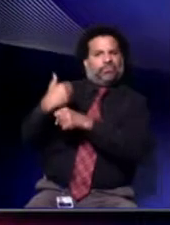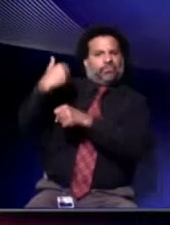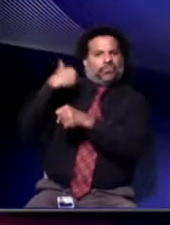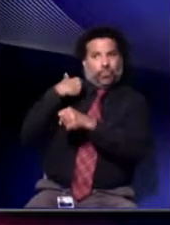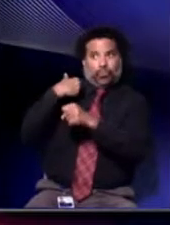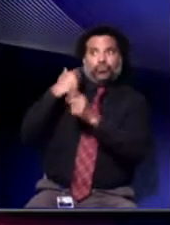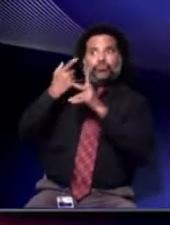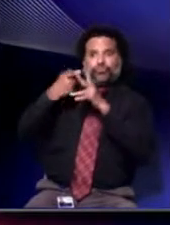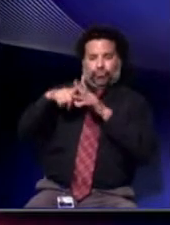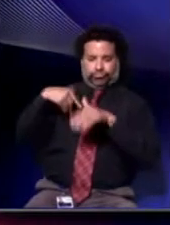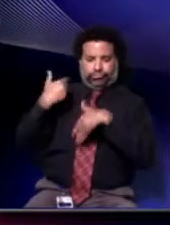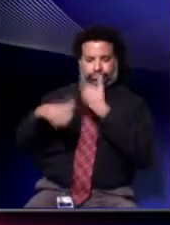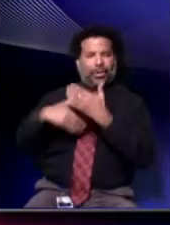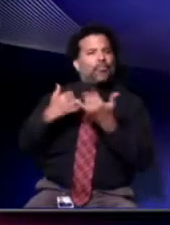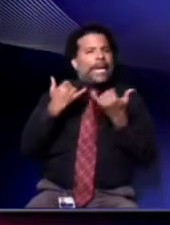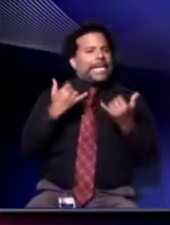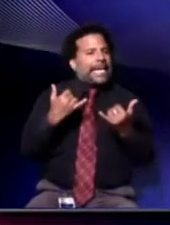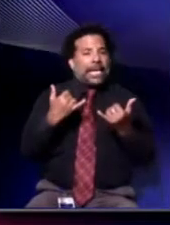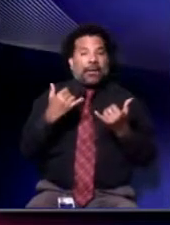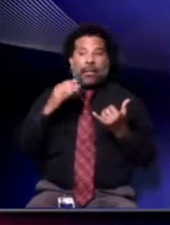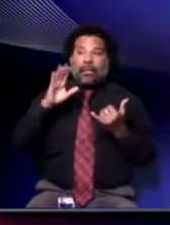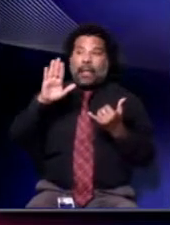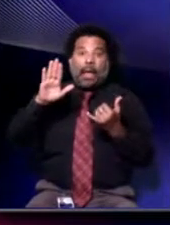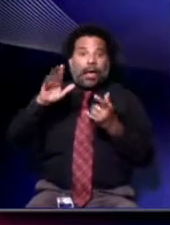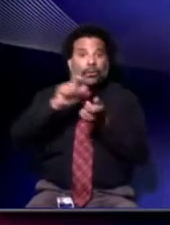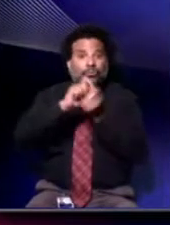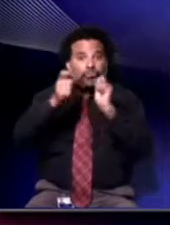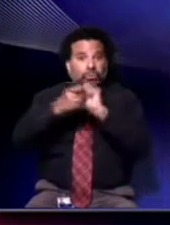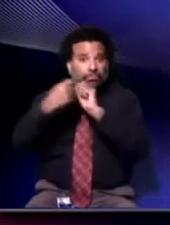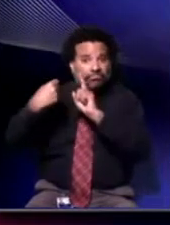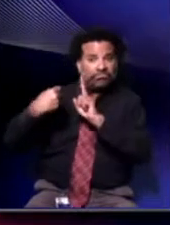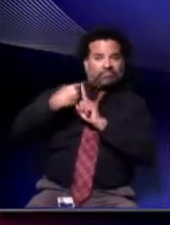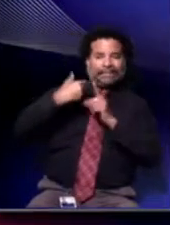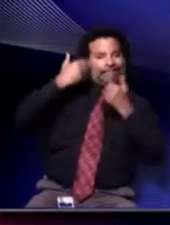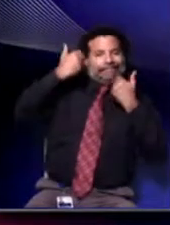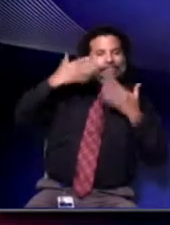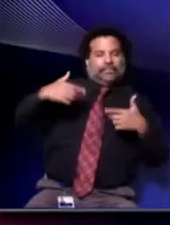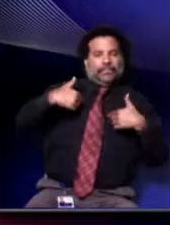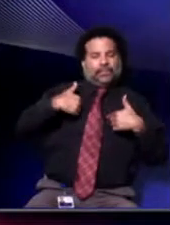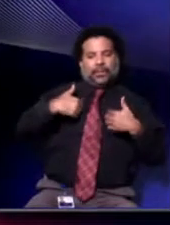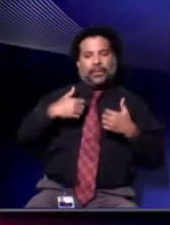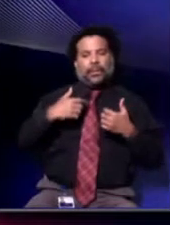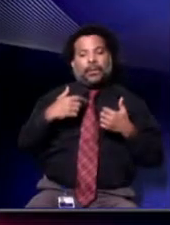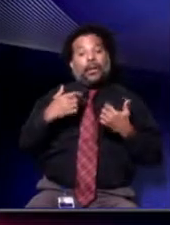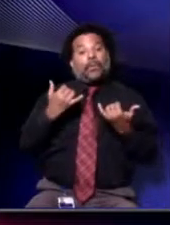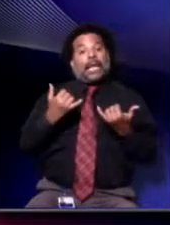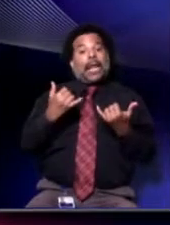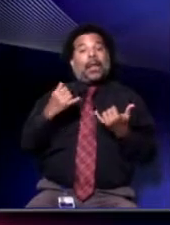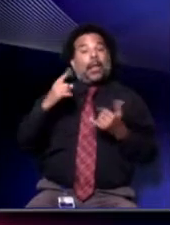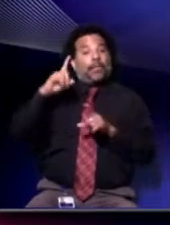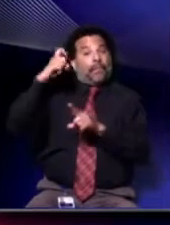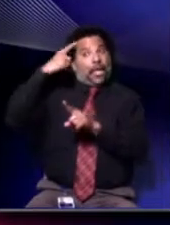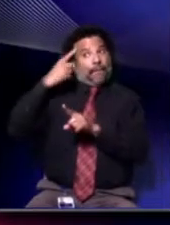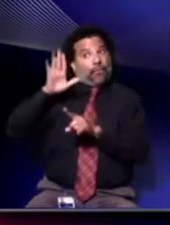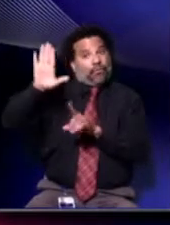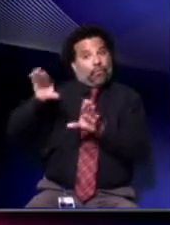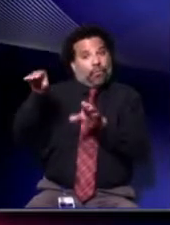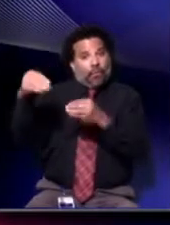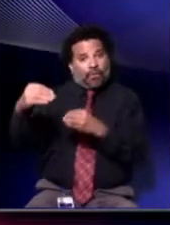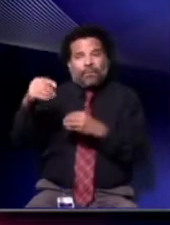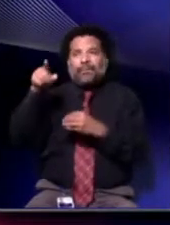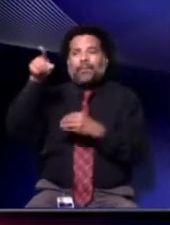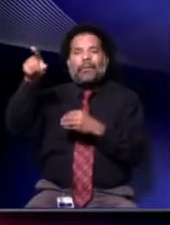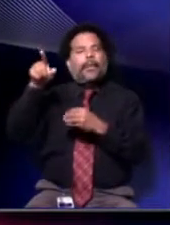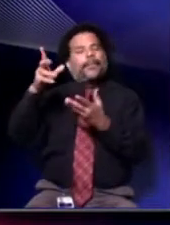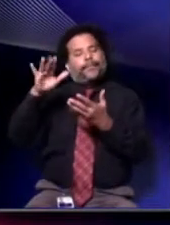this moment, I do not know how that's going to impact, because right now, as the governor's office had